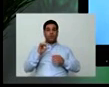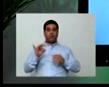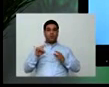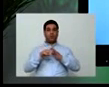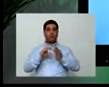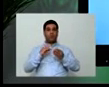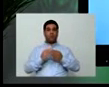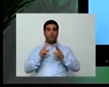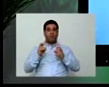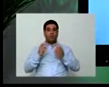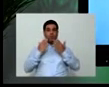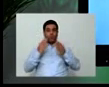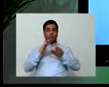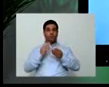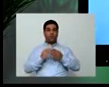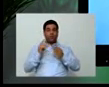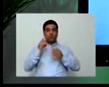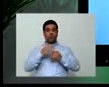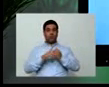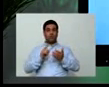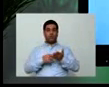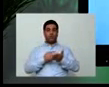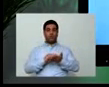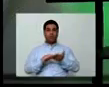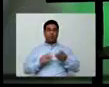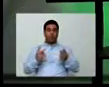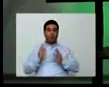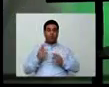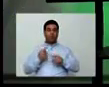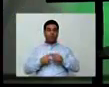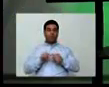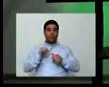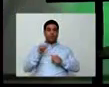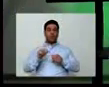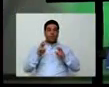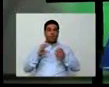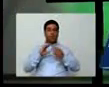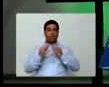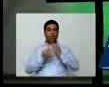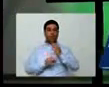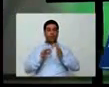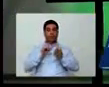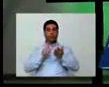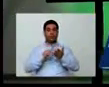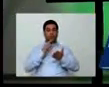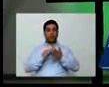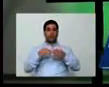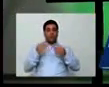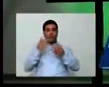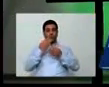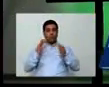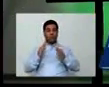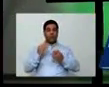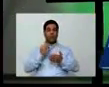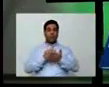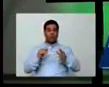sahifalaridagi mavzularni o'qib va tushunganlaringizni daftaringizga yozib olishingiz kerak bo'ladi. Bundan tashqari, mavzu so'ngidagi savollarga javob berishni unutmang.